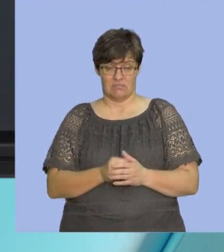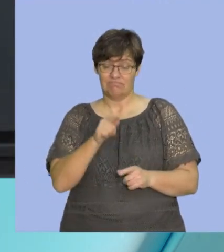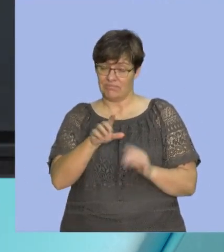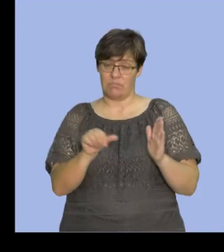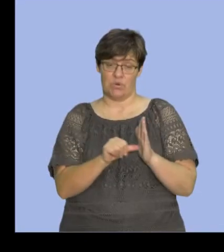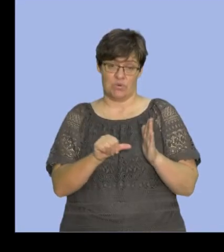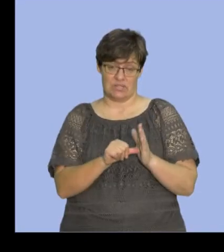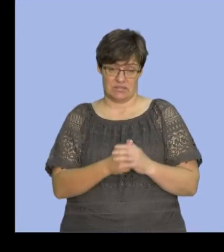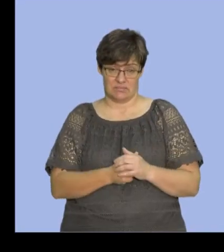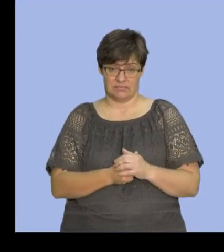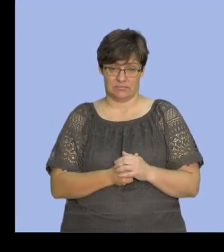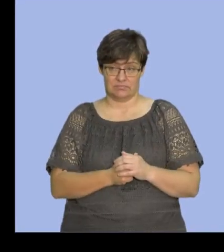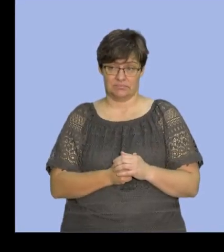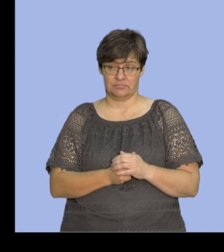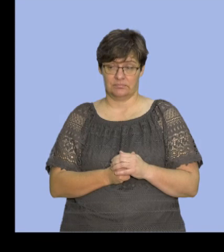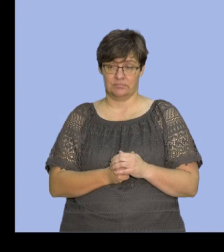important.